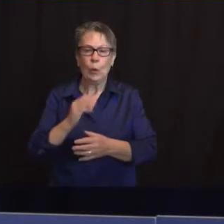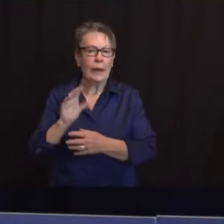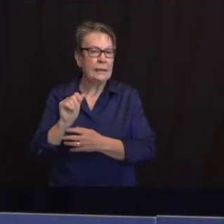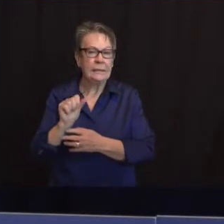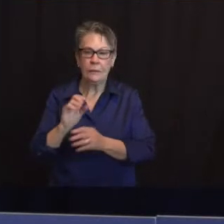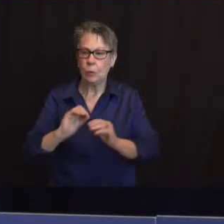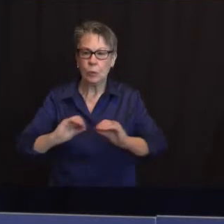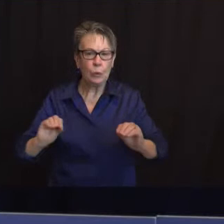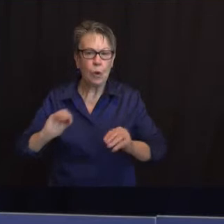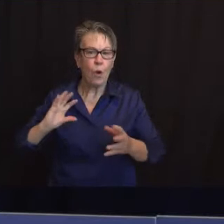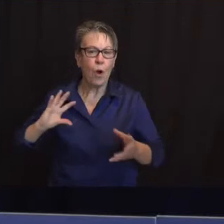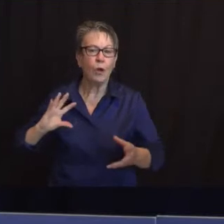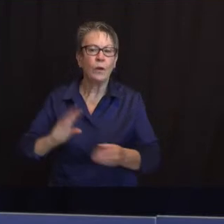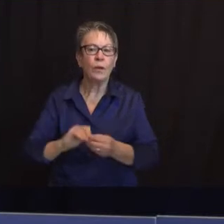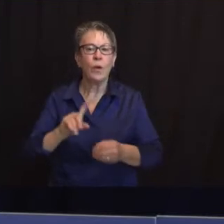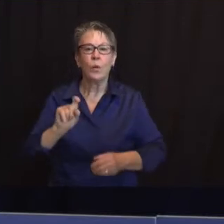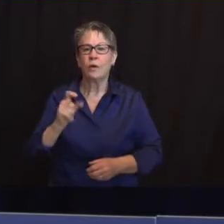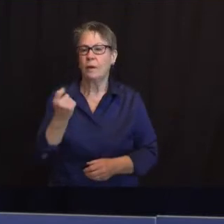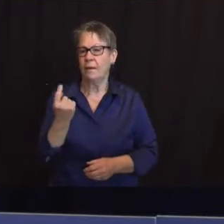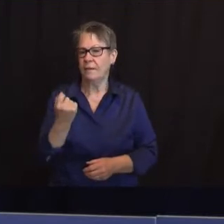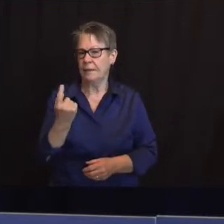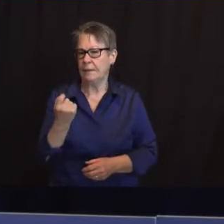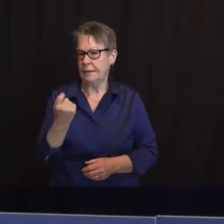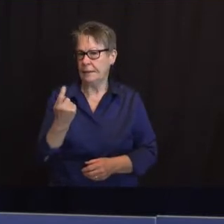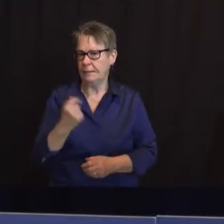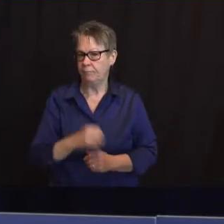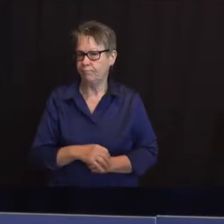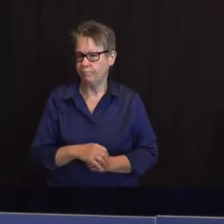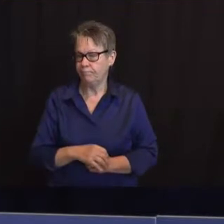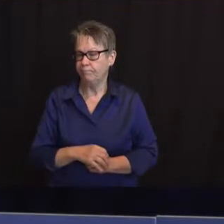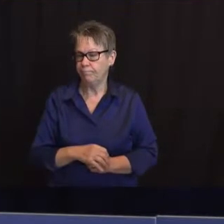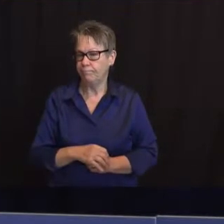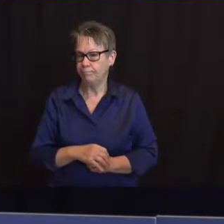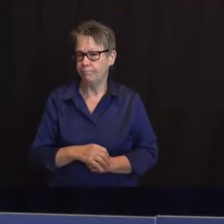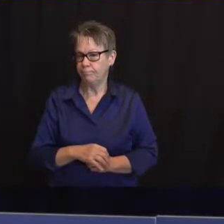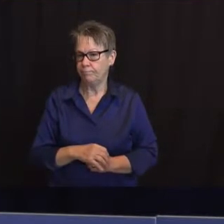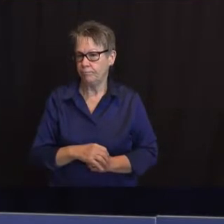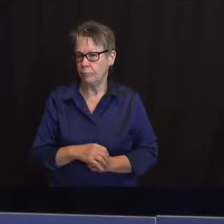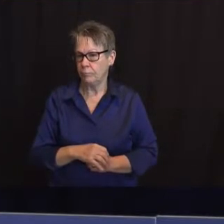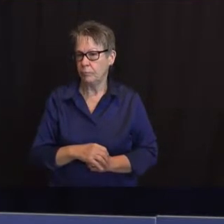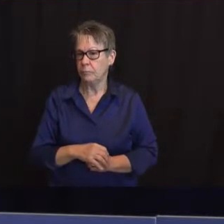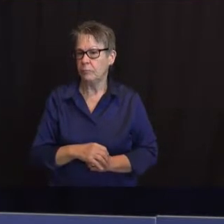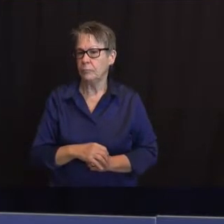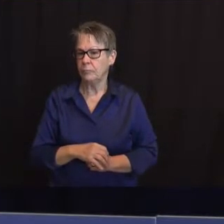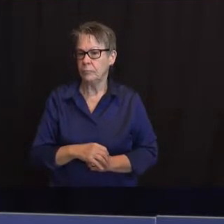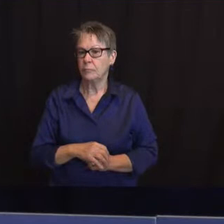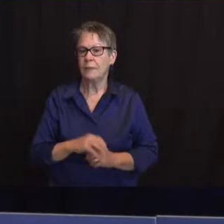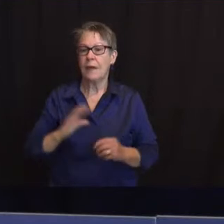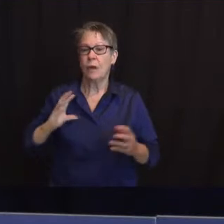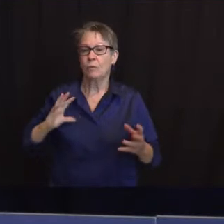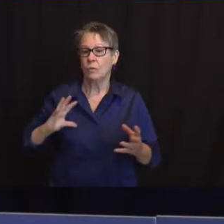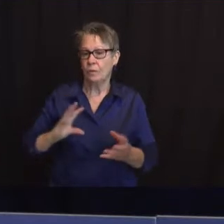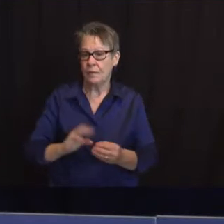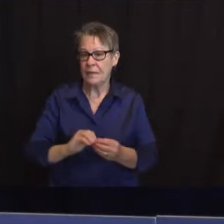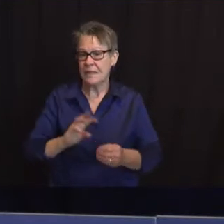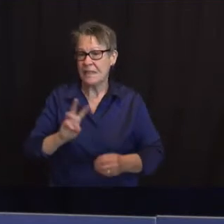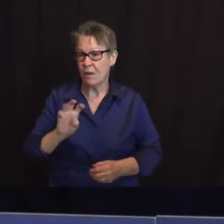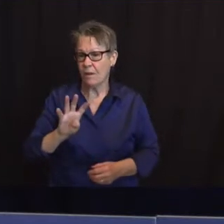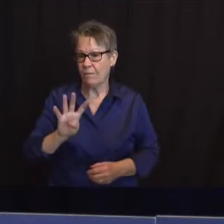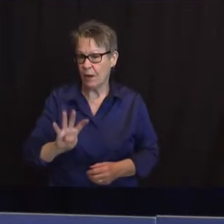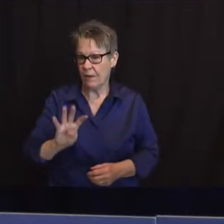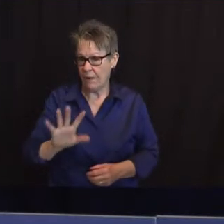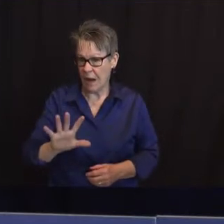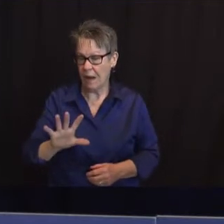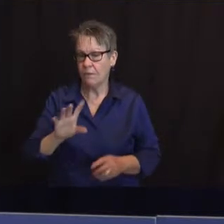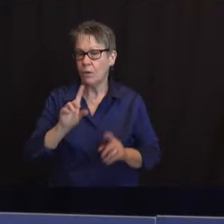state. There are a total of 645 reports of CDC variants